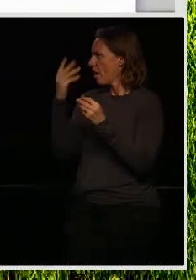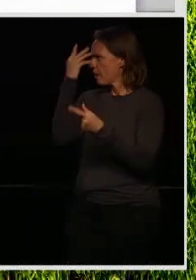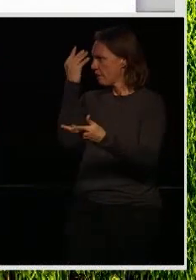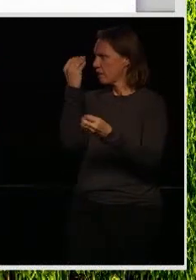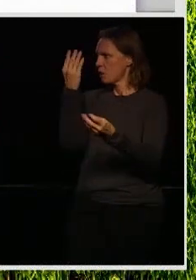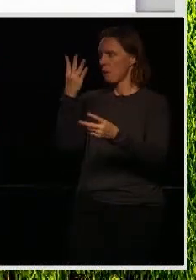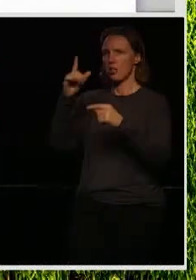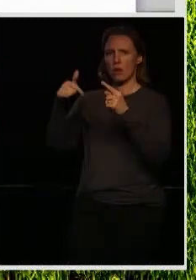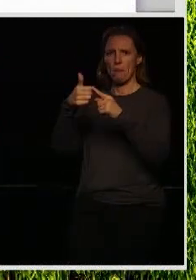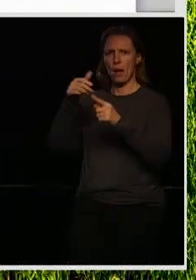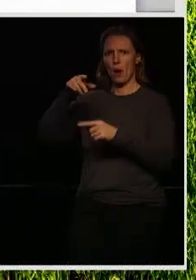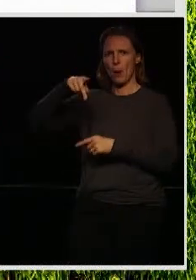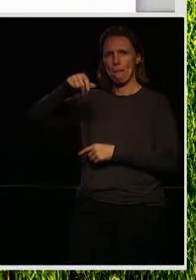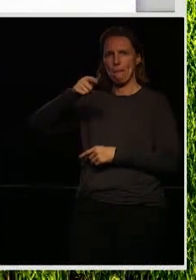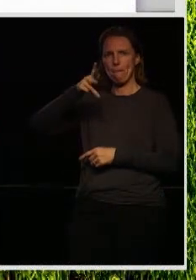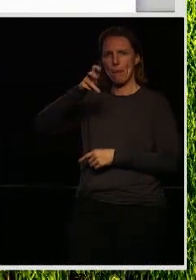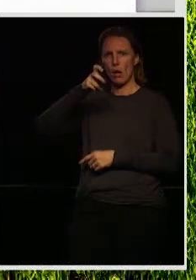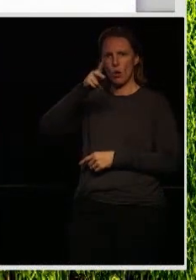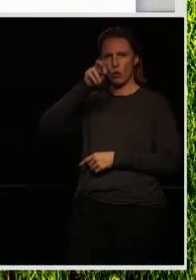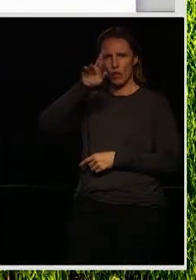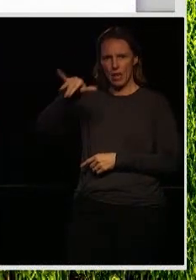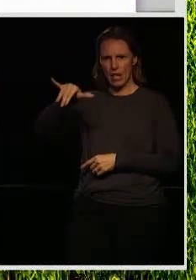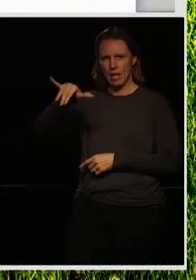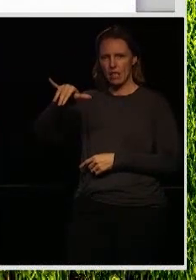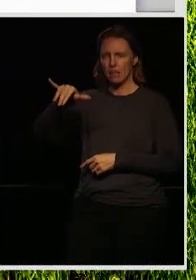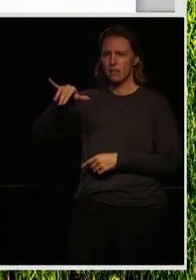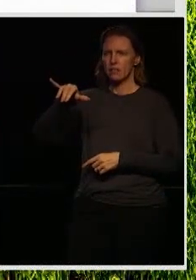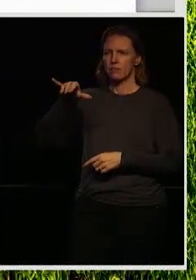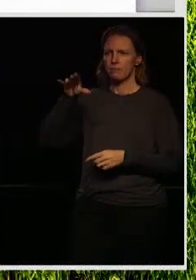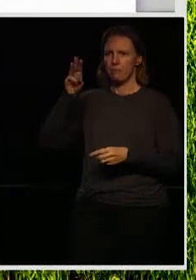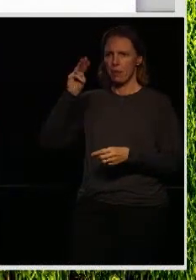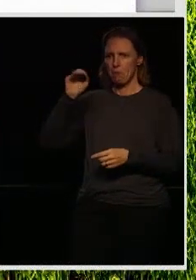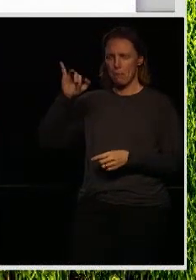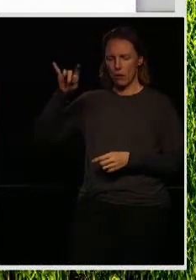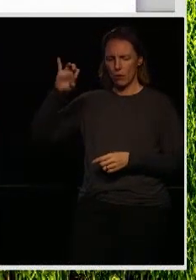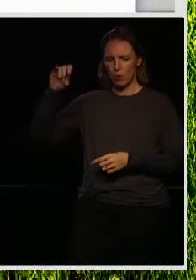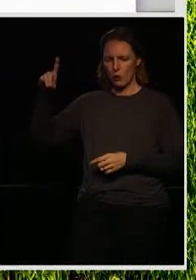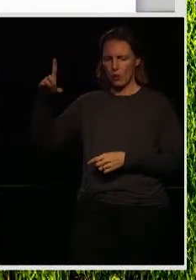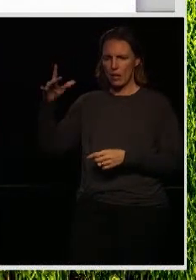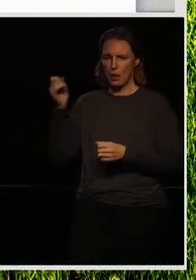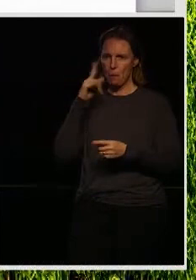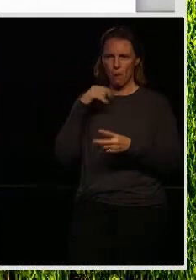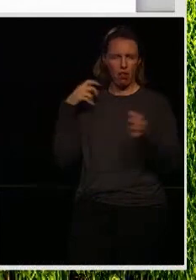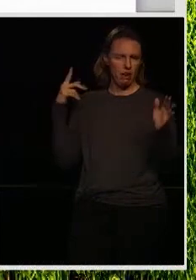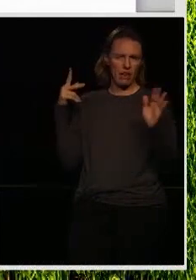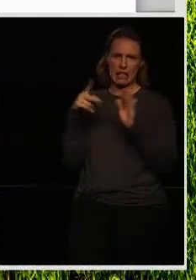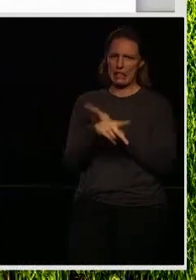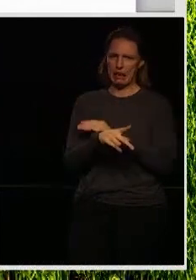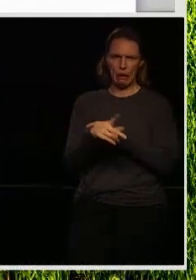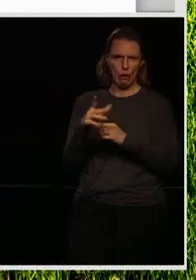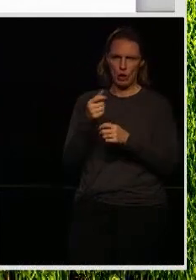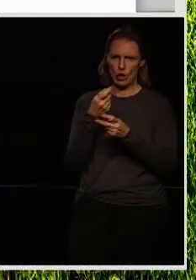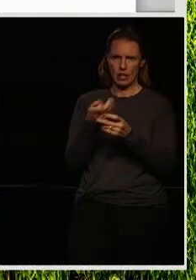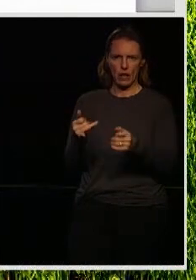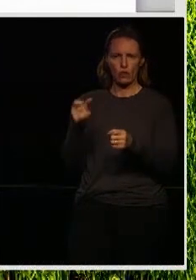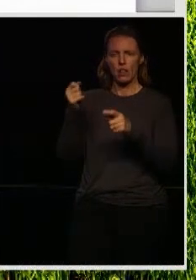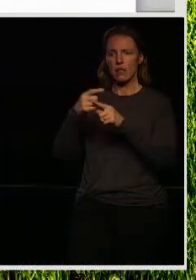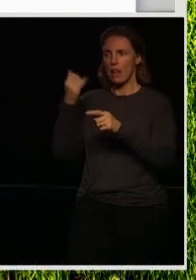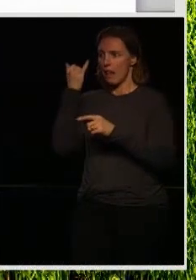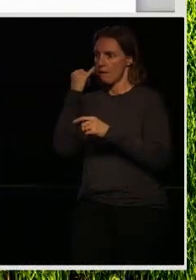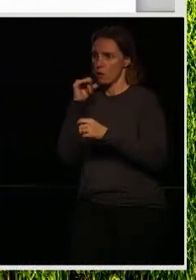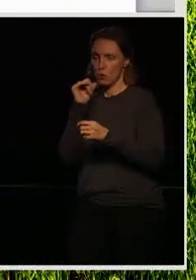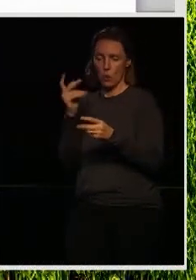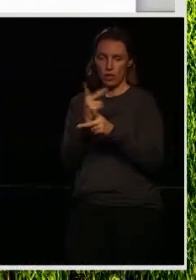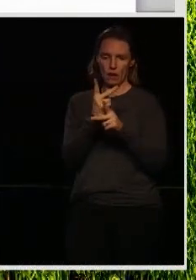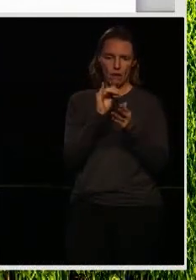Powdery mildew is a mildew that will decimate your yields if you do not mitigate, no crop. So he also